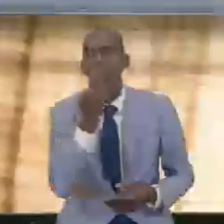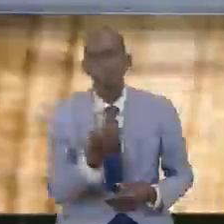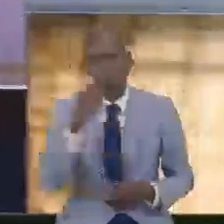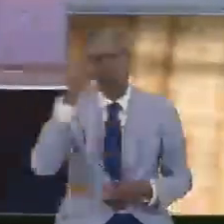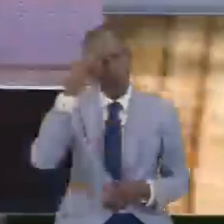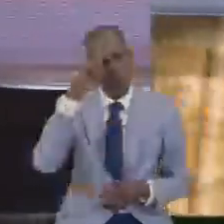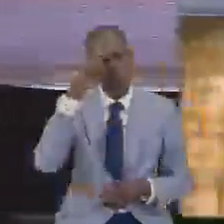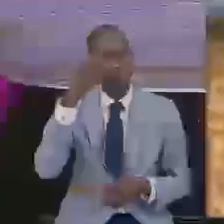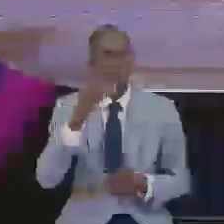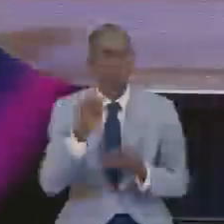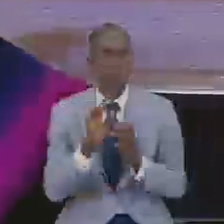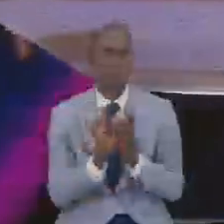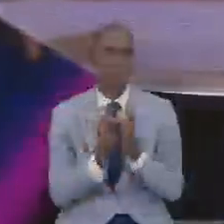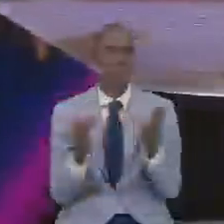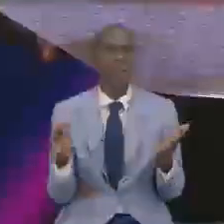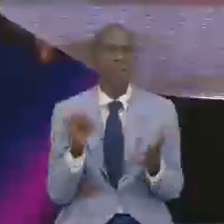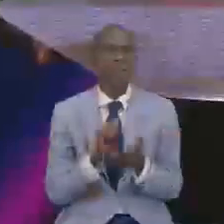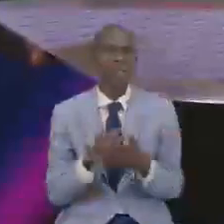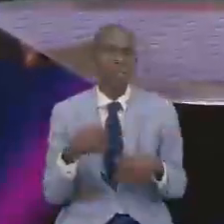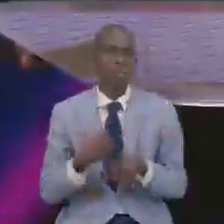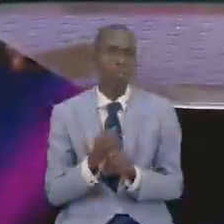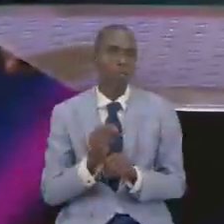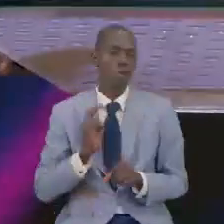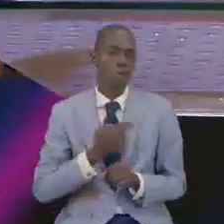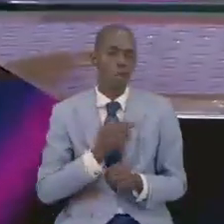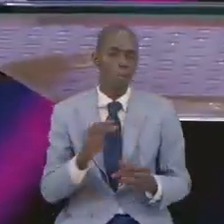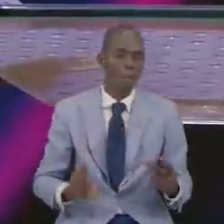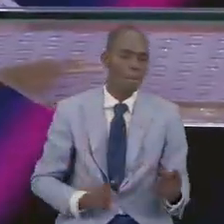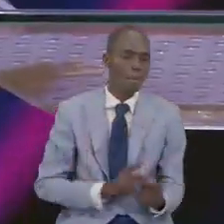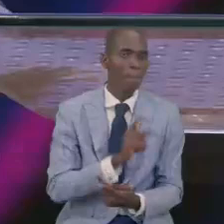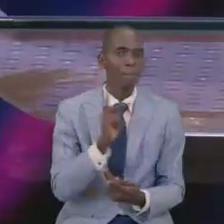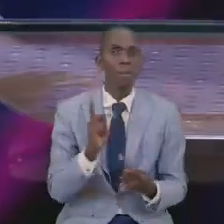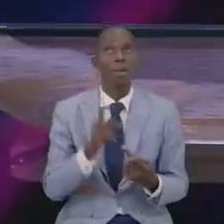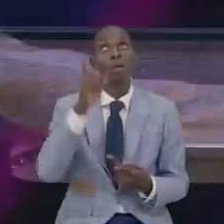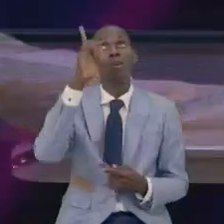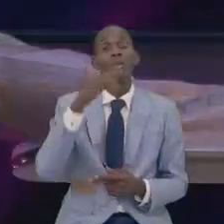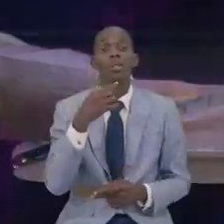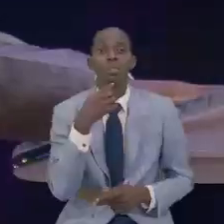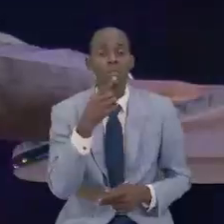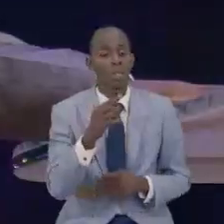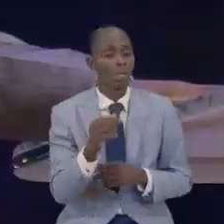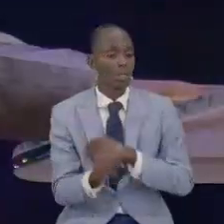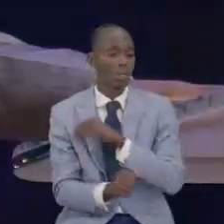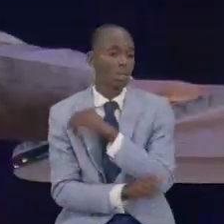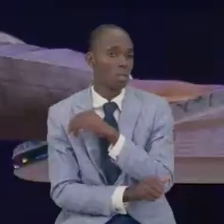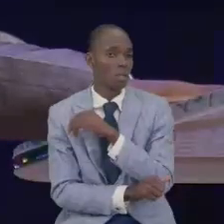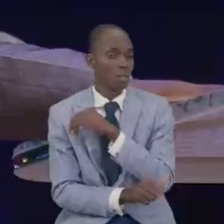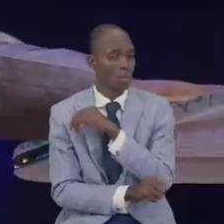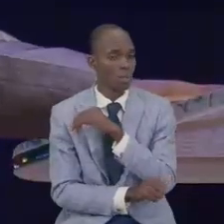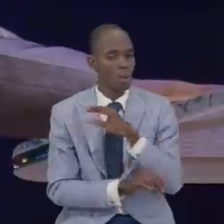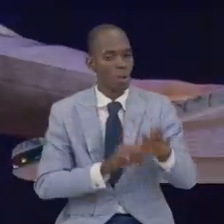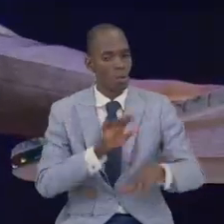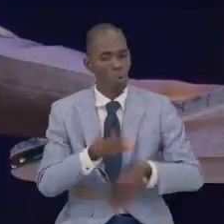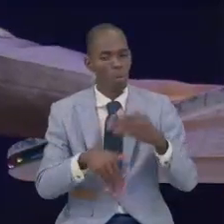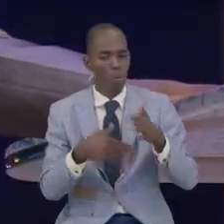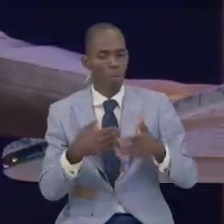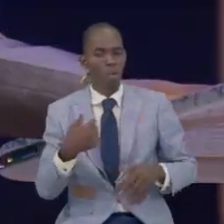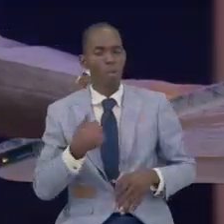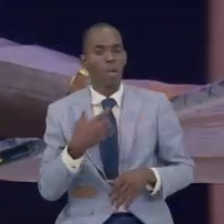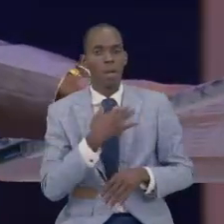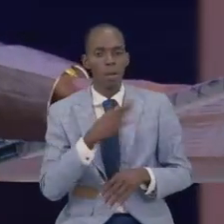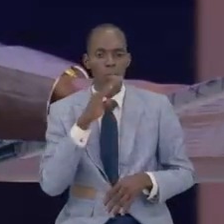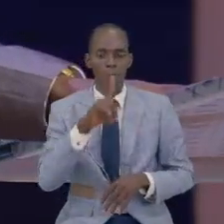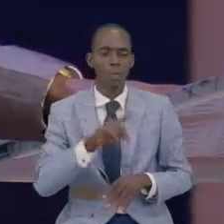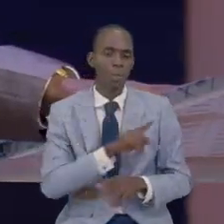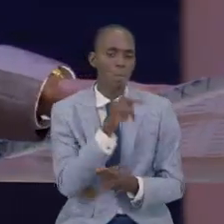the scriptures that makes us perfect. God told Abraham, he said, Abraham, walk before me and be thou